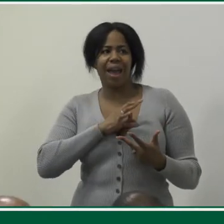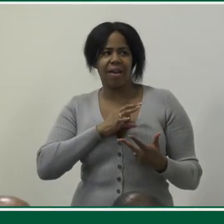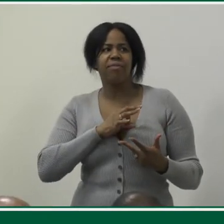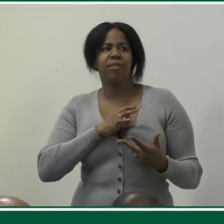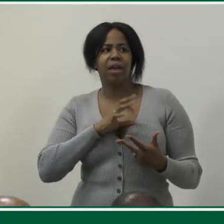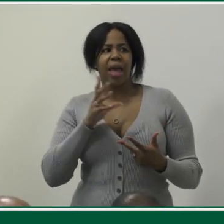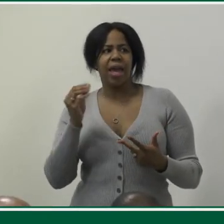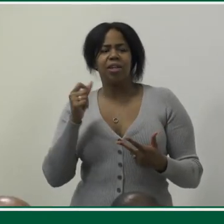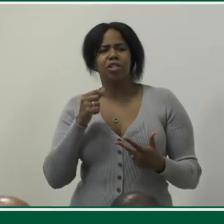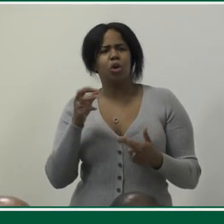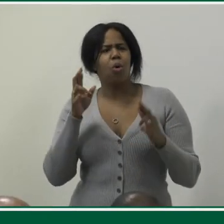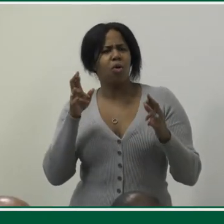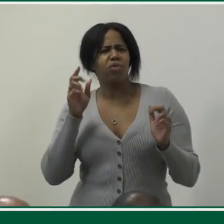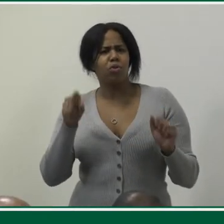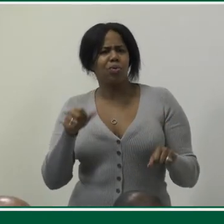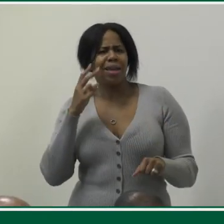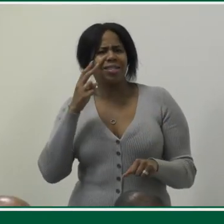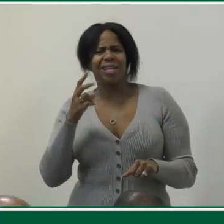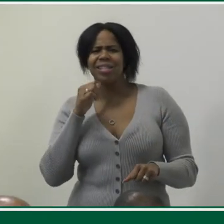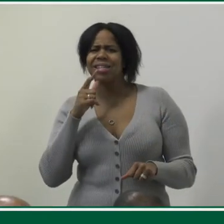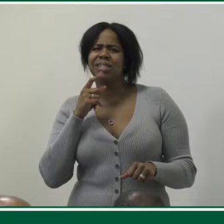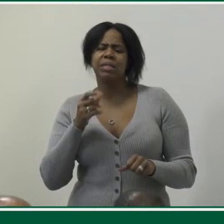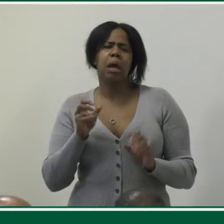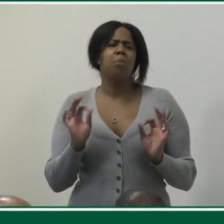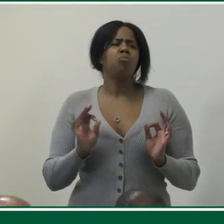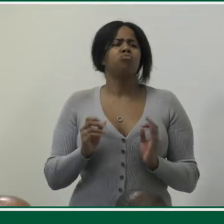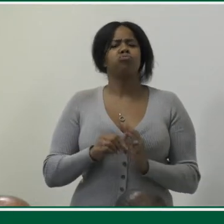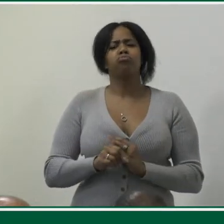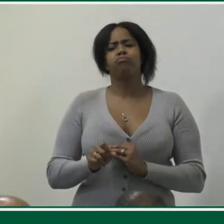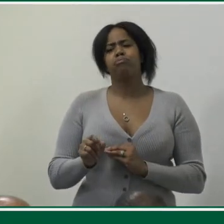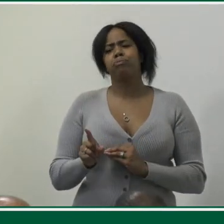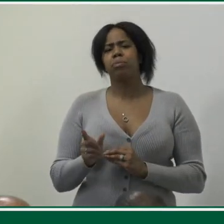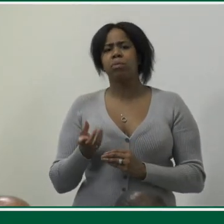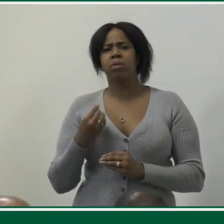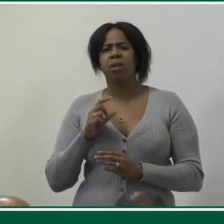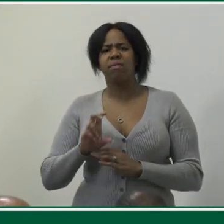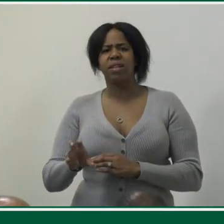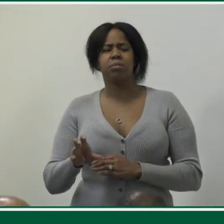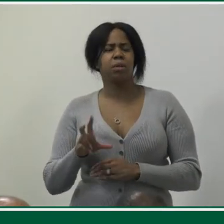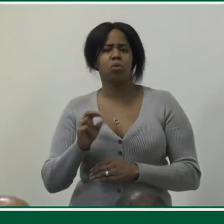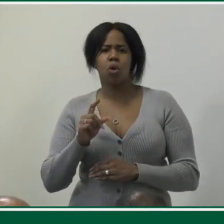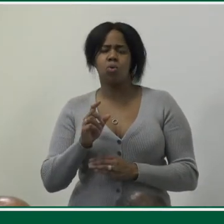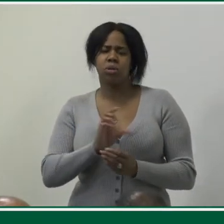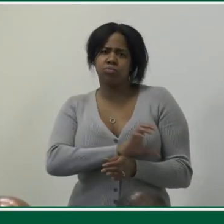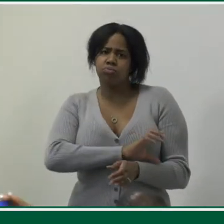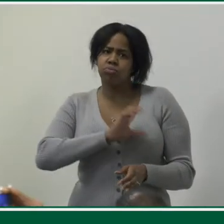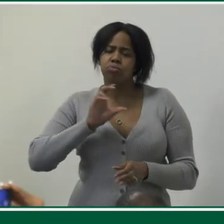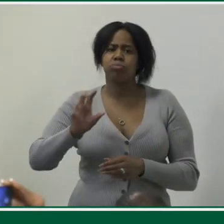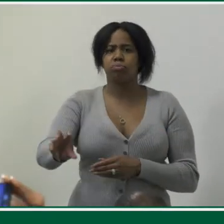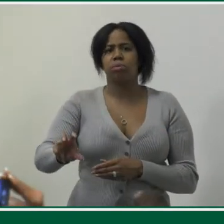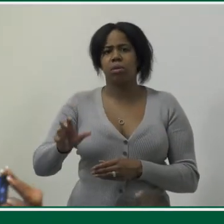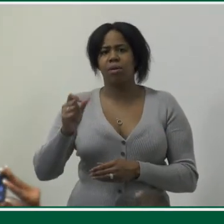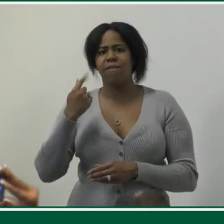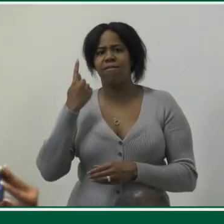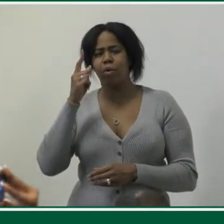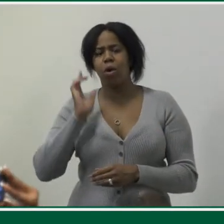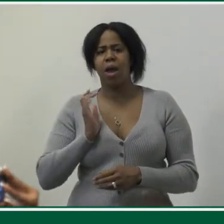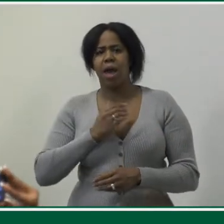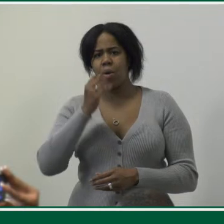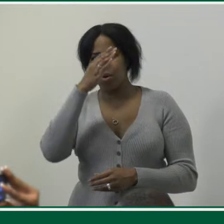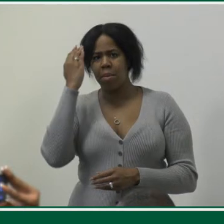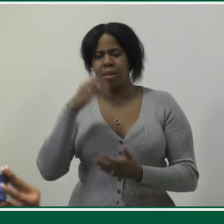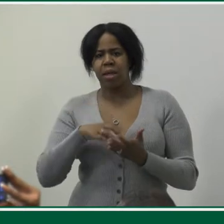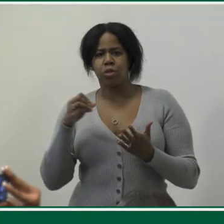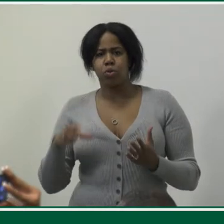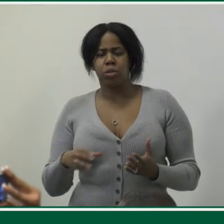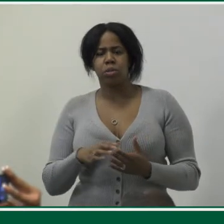this is not a minor investment. This is a major investment in our Black students. So before we go to the panel, I want to conclude with what are some of the